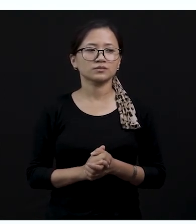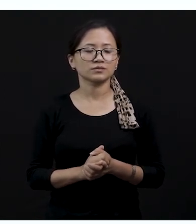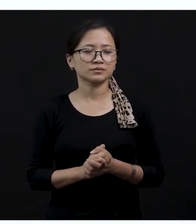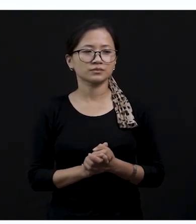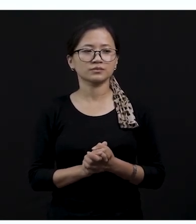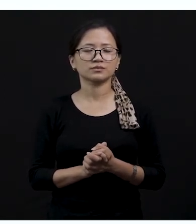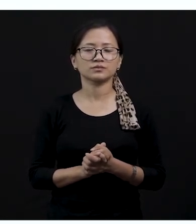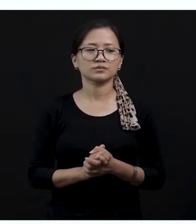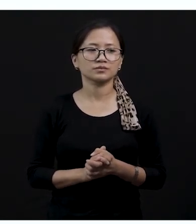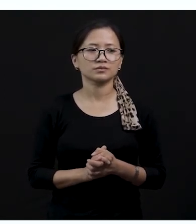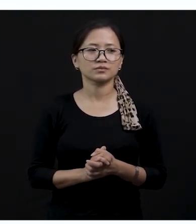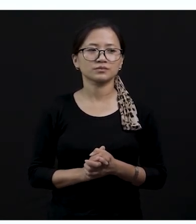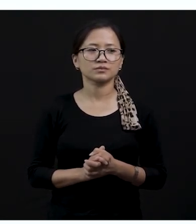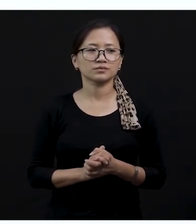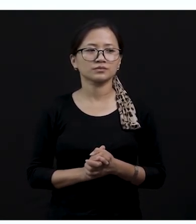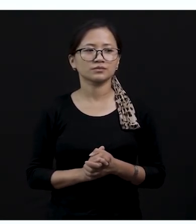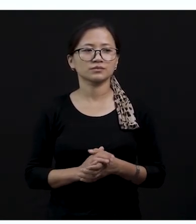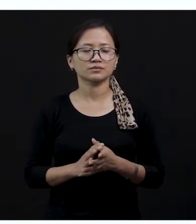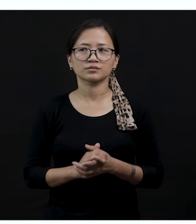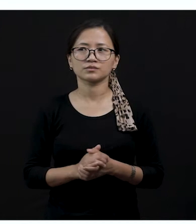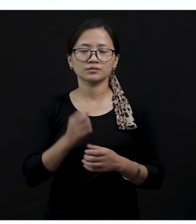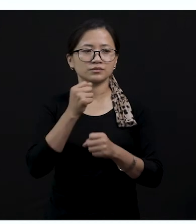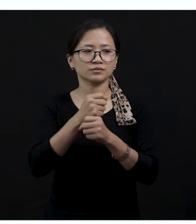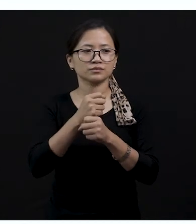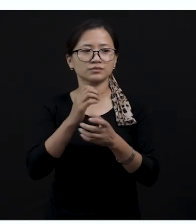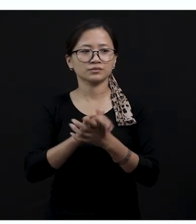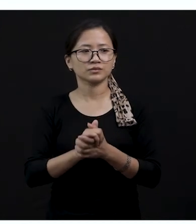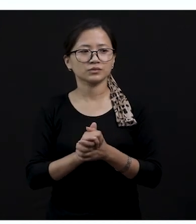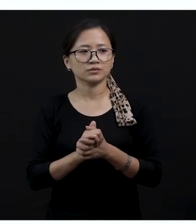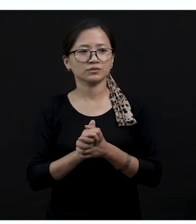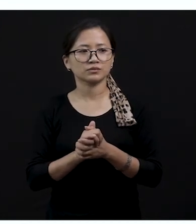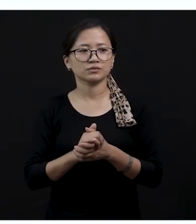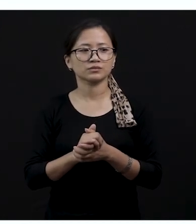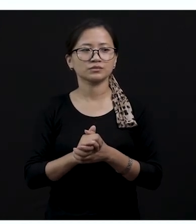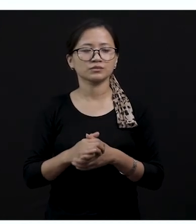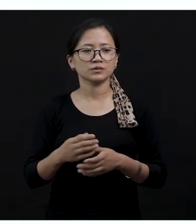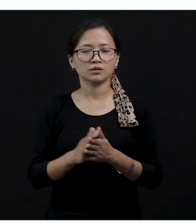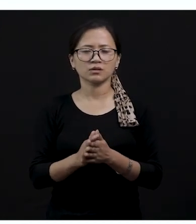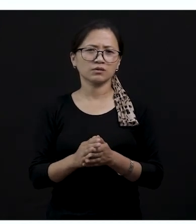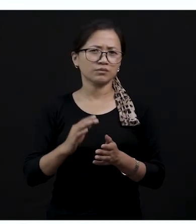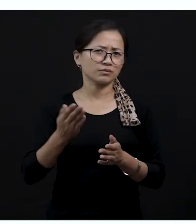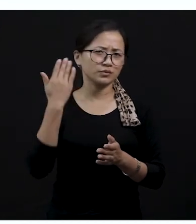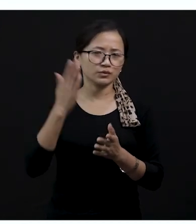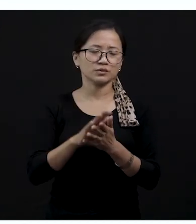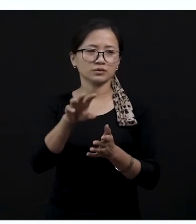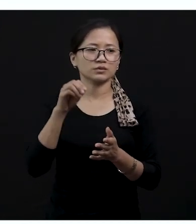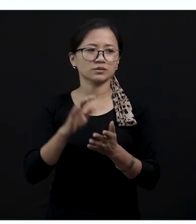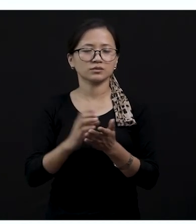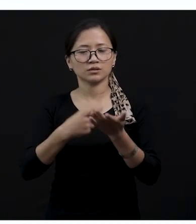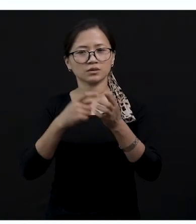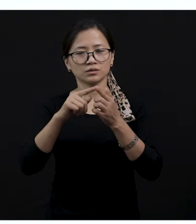will be, duffed and loved will be G. Respond. See, earlier we have taken respond as well,